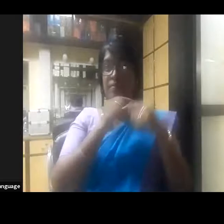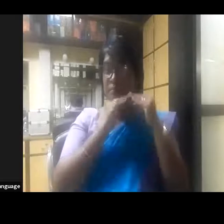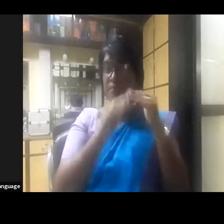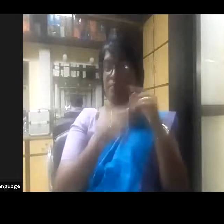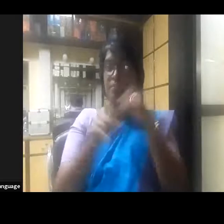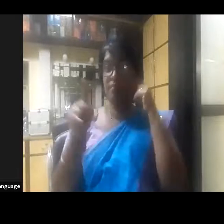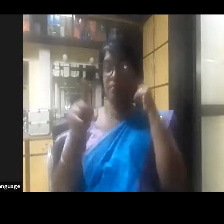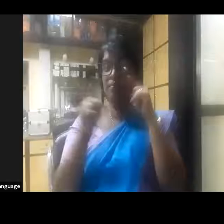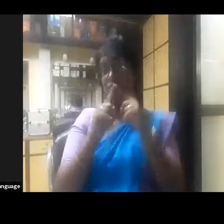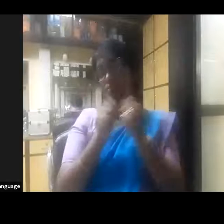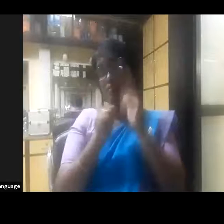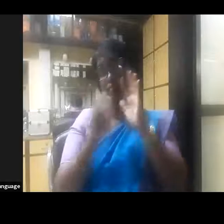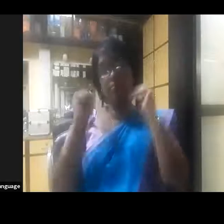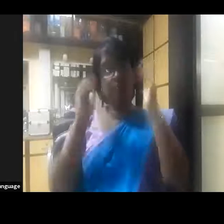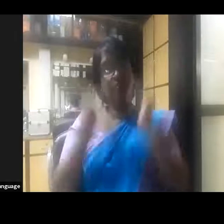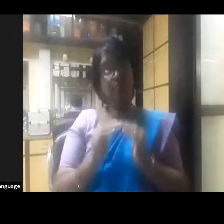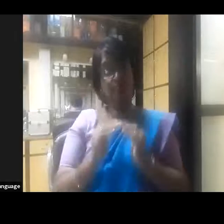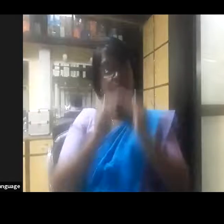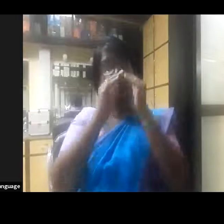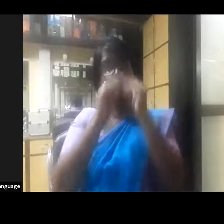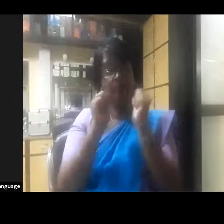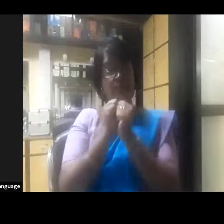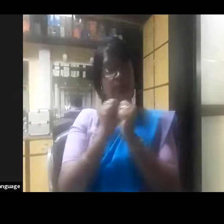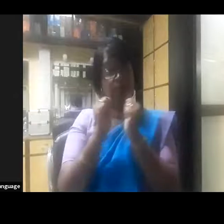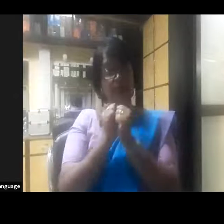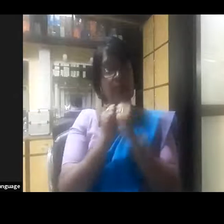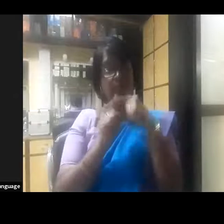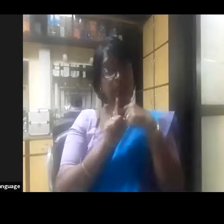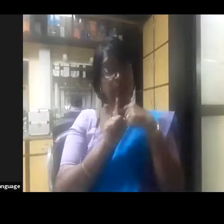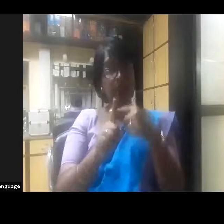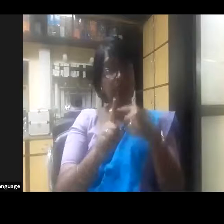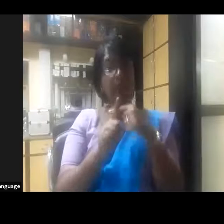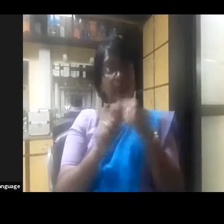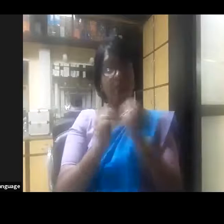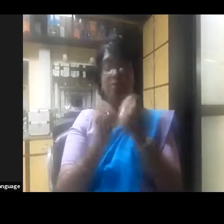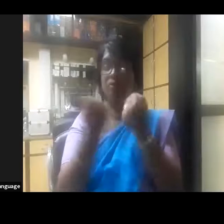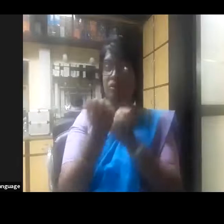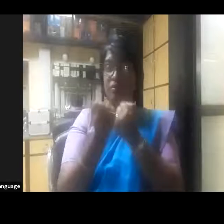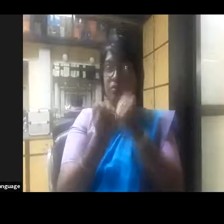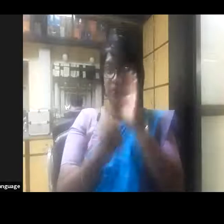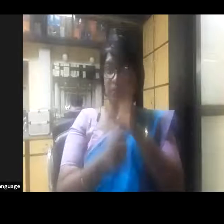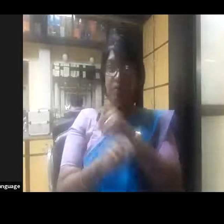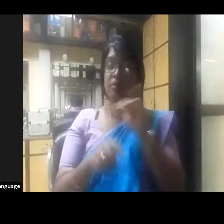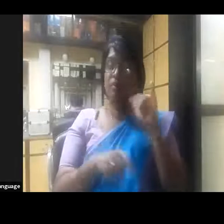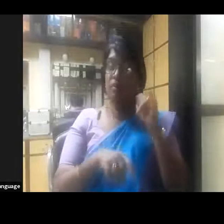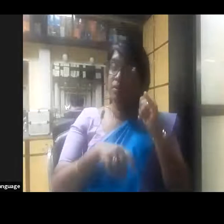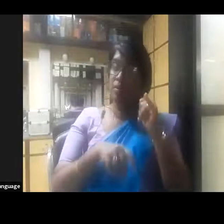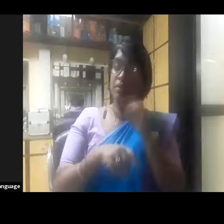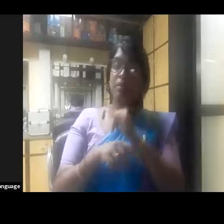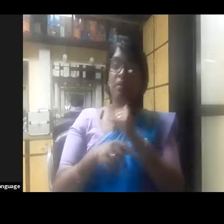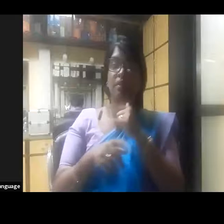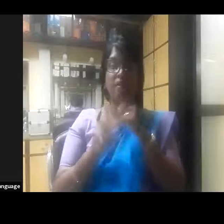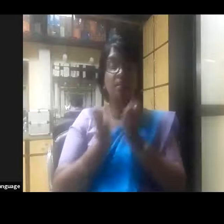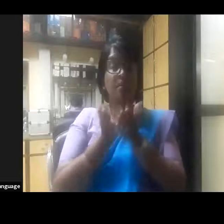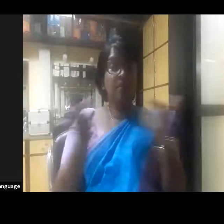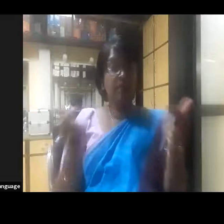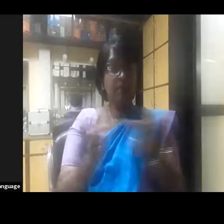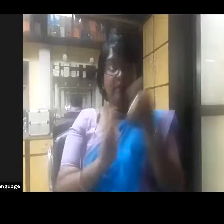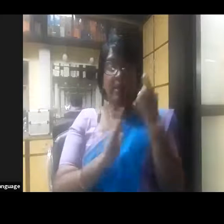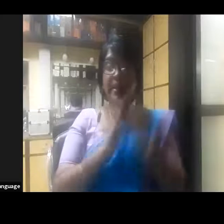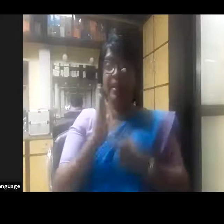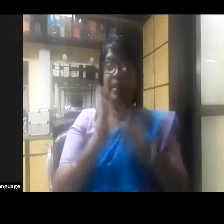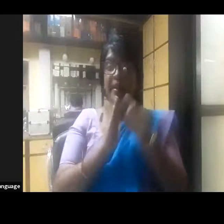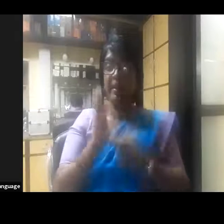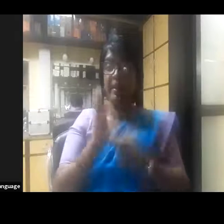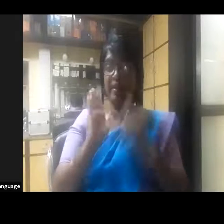goals. Certain ports too introduced regulations on the type of fuel ships could use within